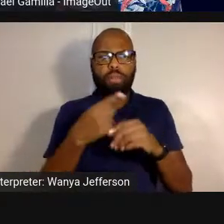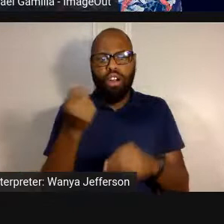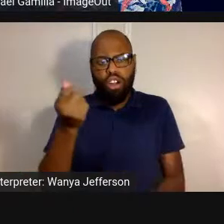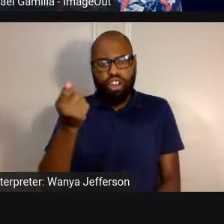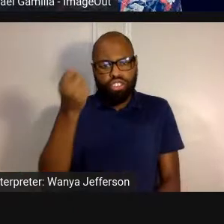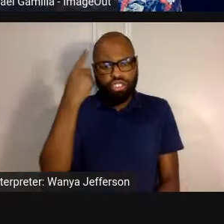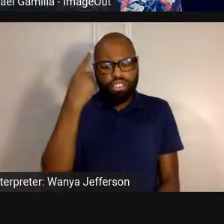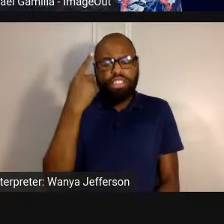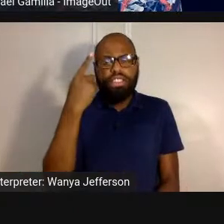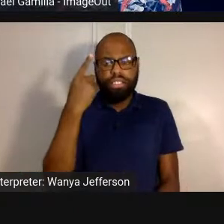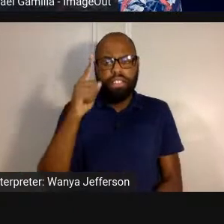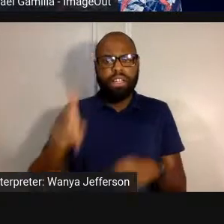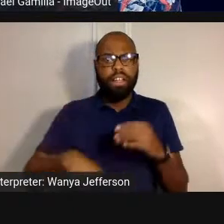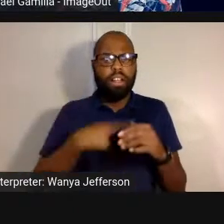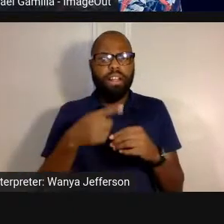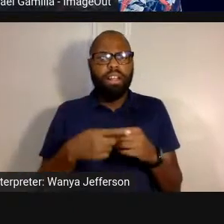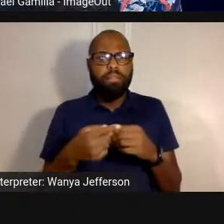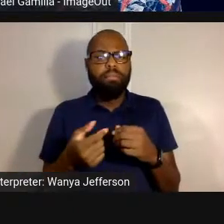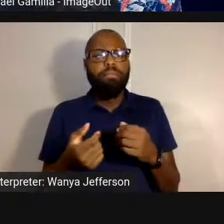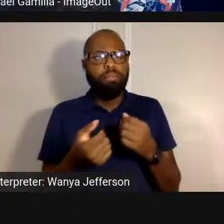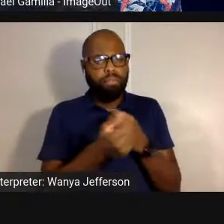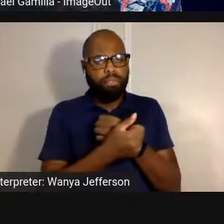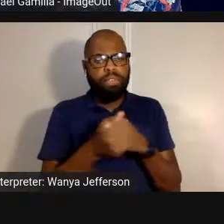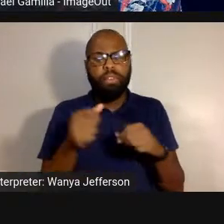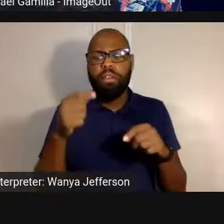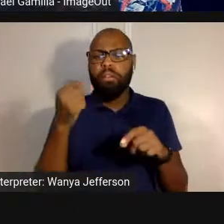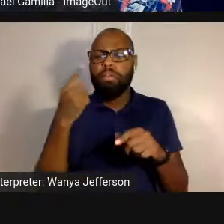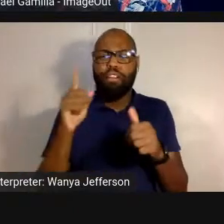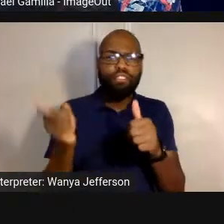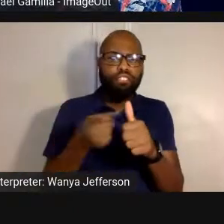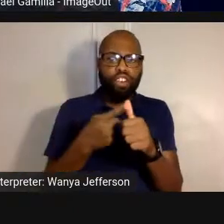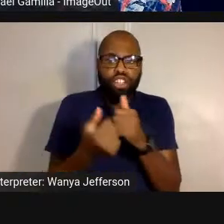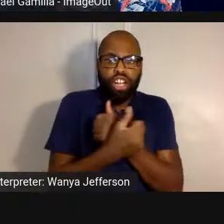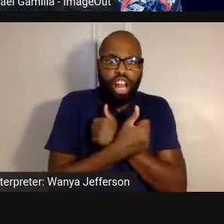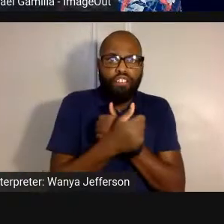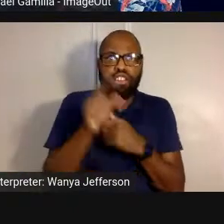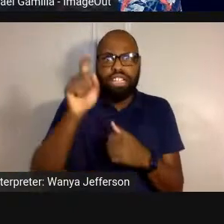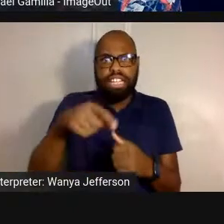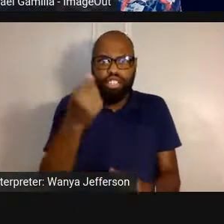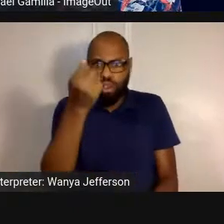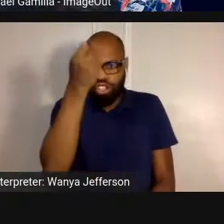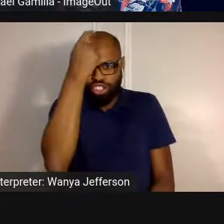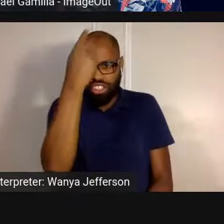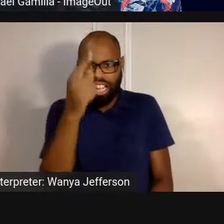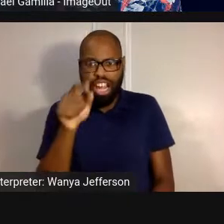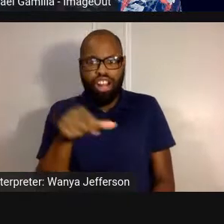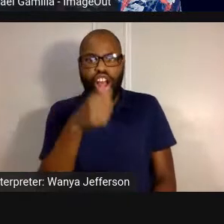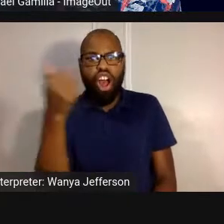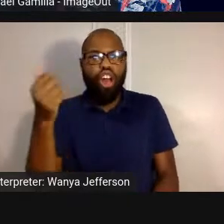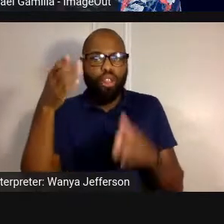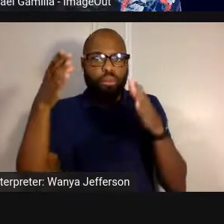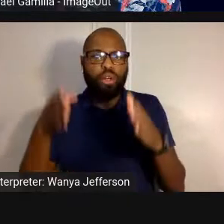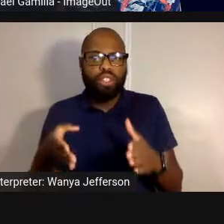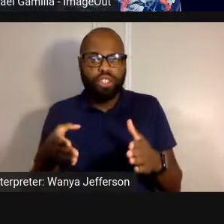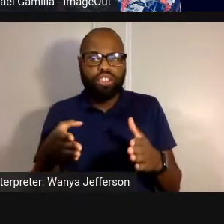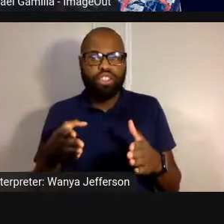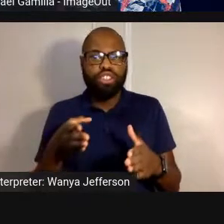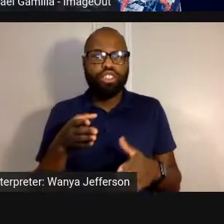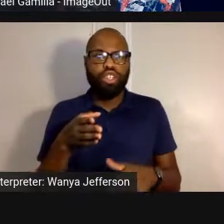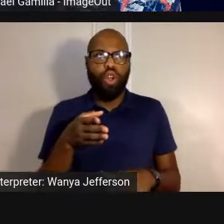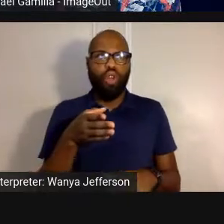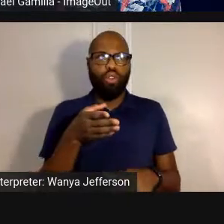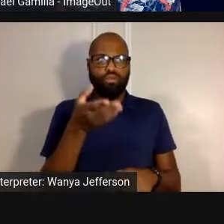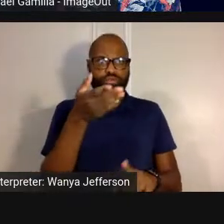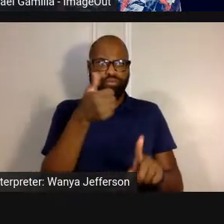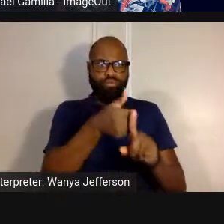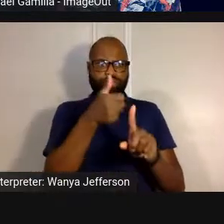You know, it's about love as well, but first, to love, you need to understand the other human being. So she's trying to be, you know, like,